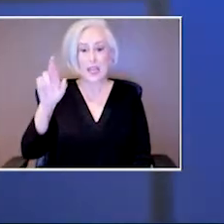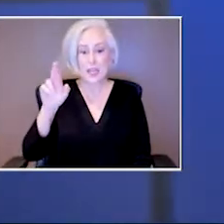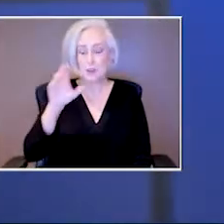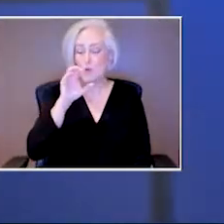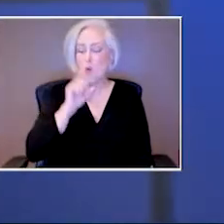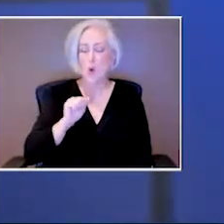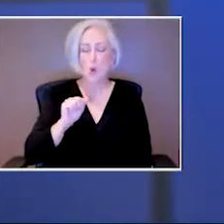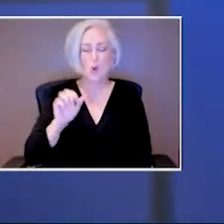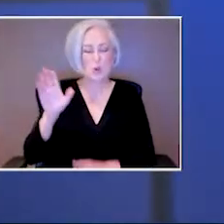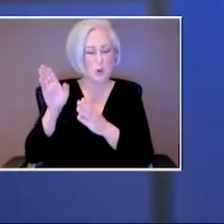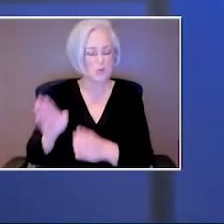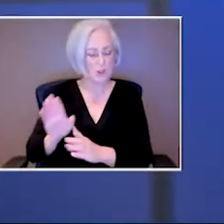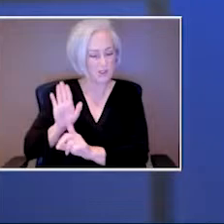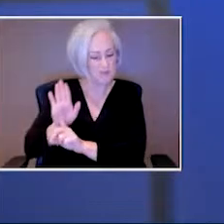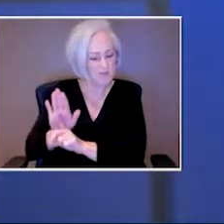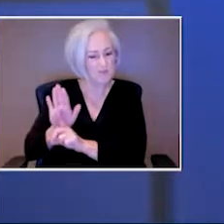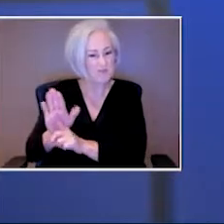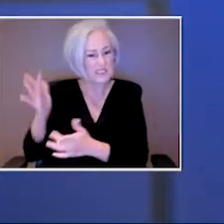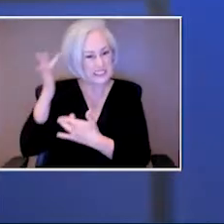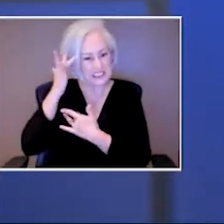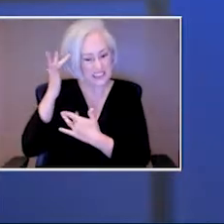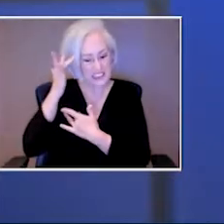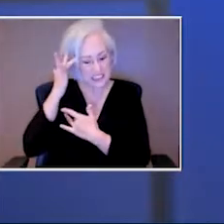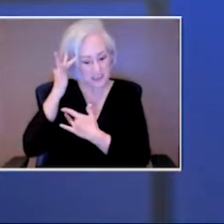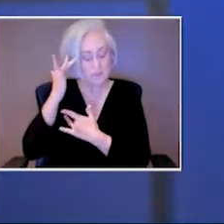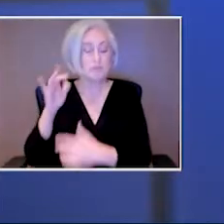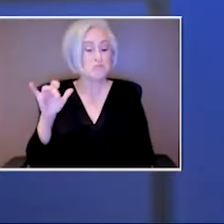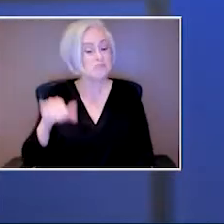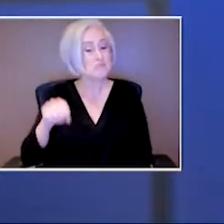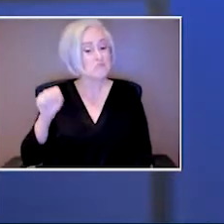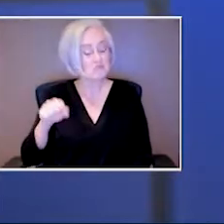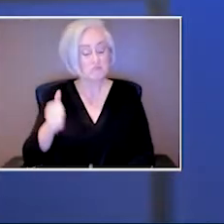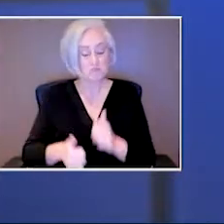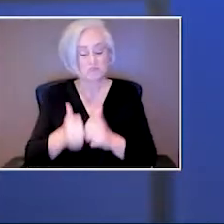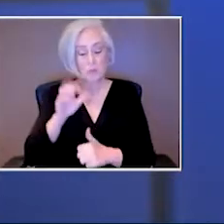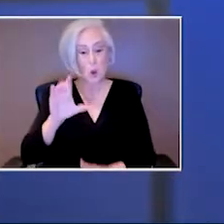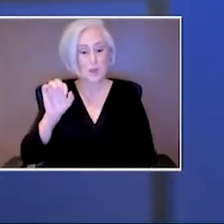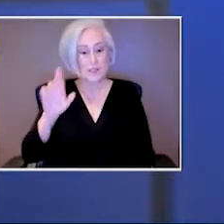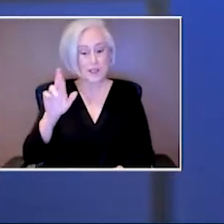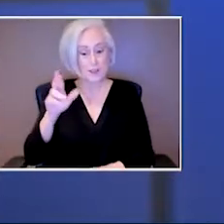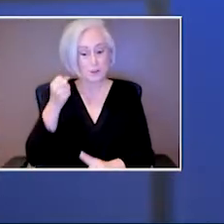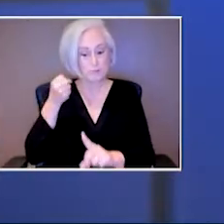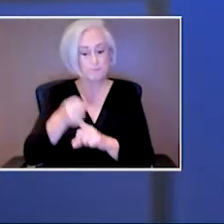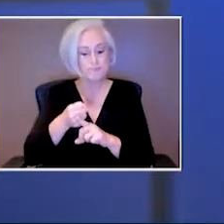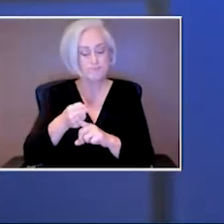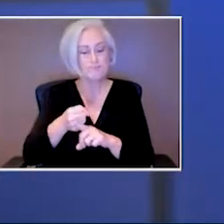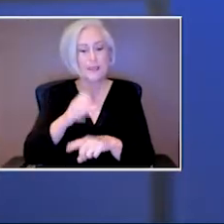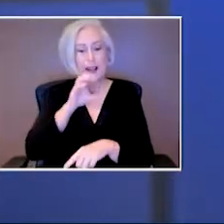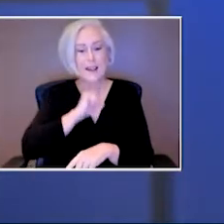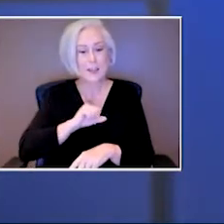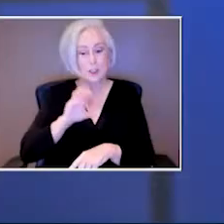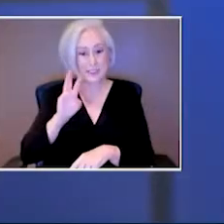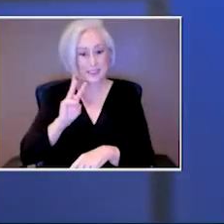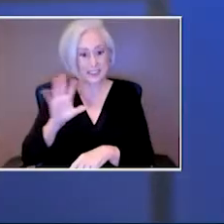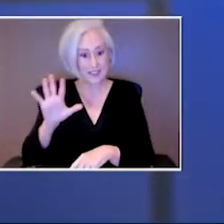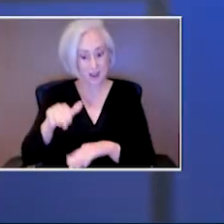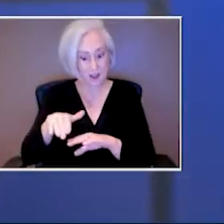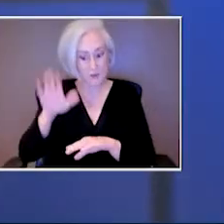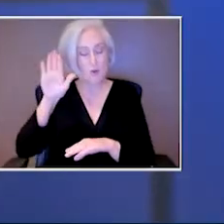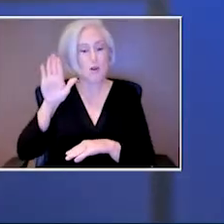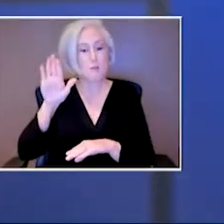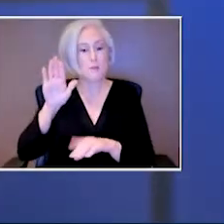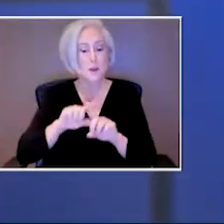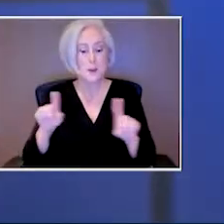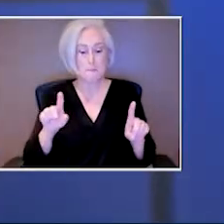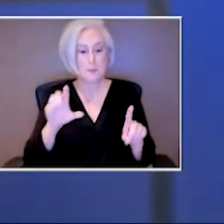And generally speaking, yes, most cancer cases occur in people 65 and older. But oncologists are seeing an increase in